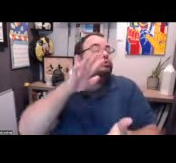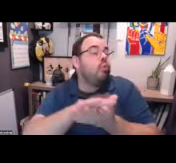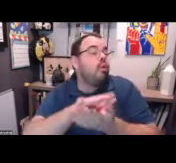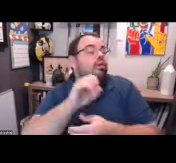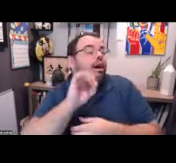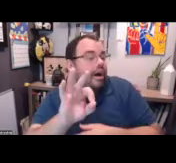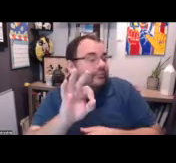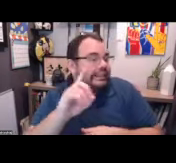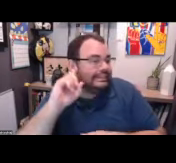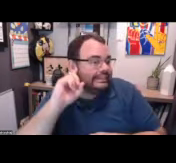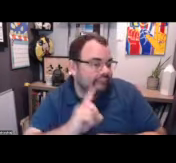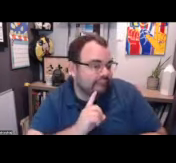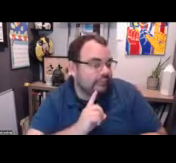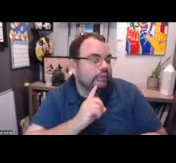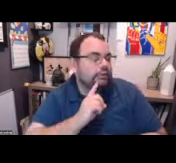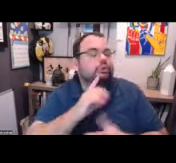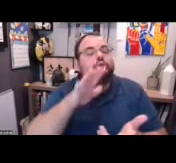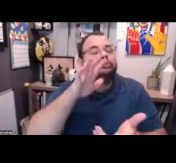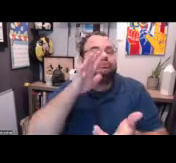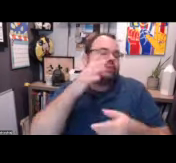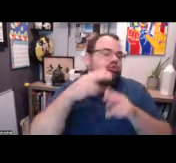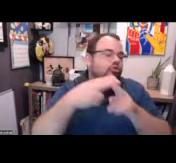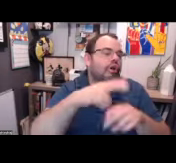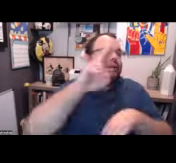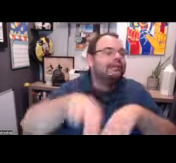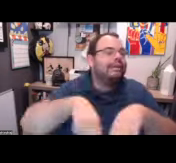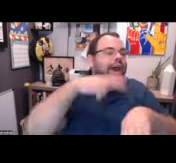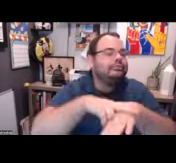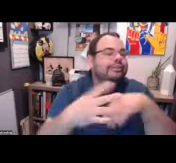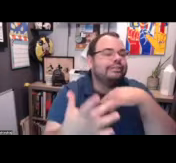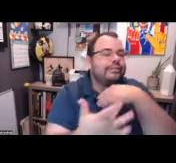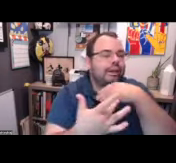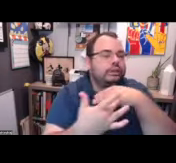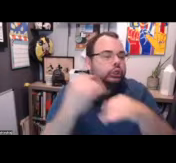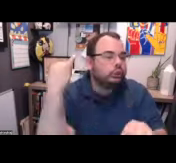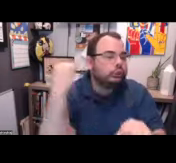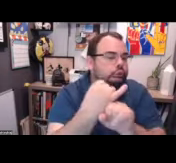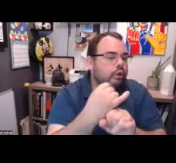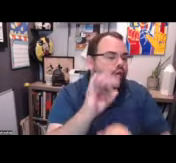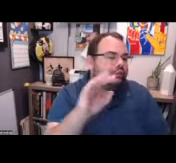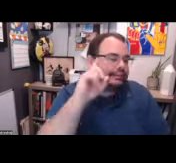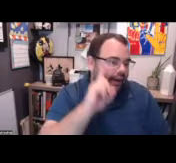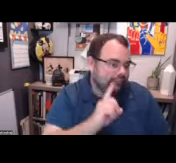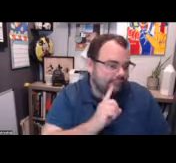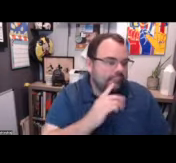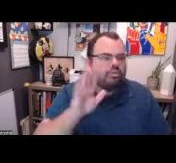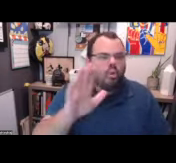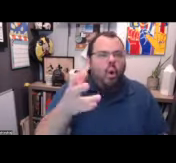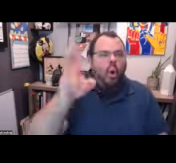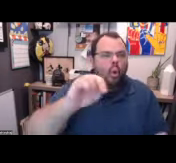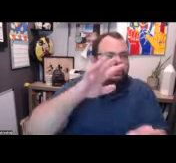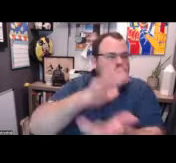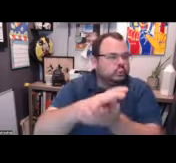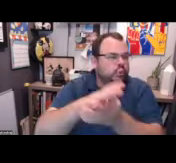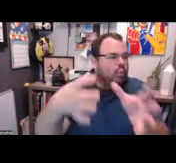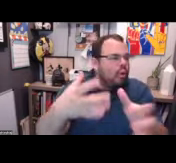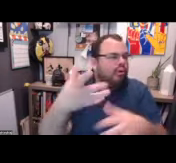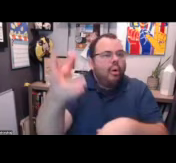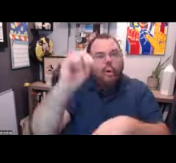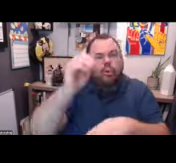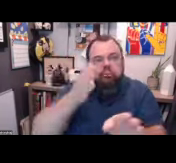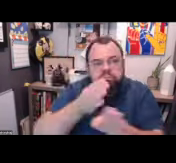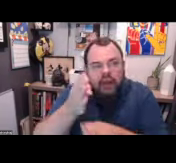school of videography, school of deaf. But it's called National Technology Institute of the Deaf,